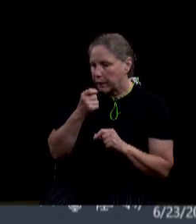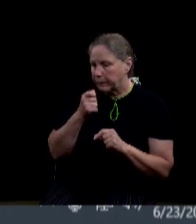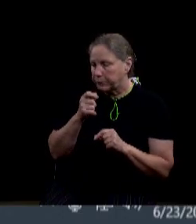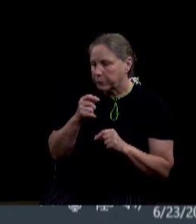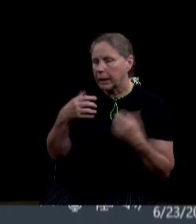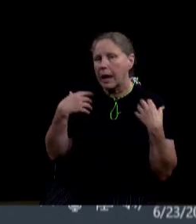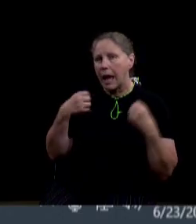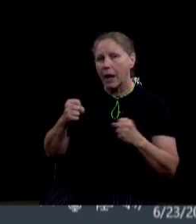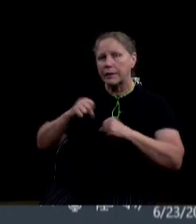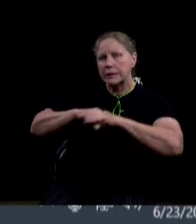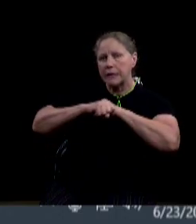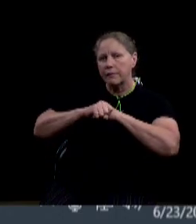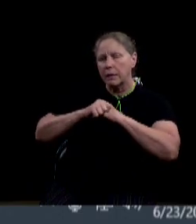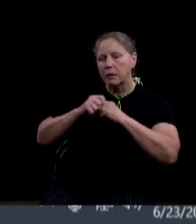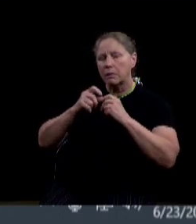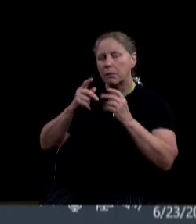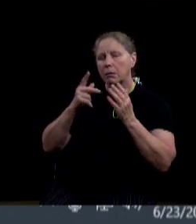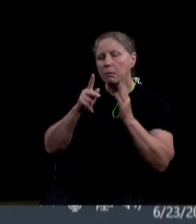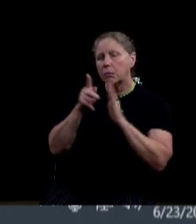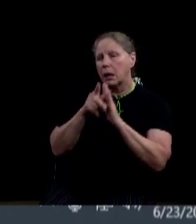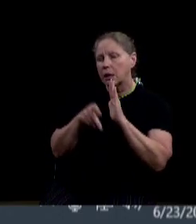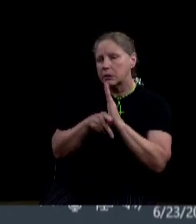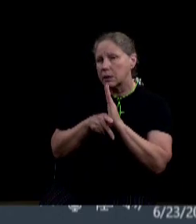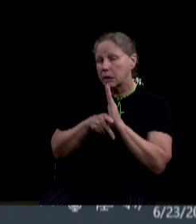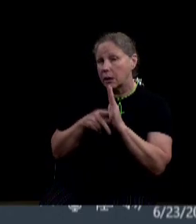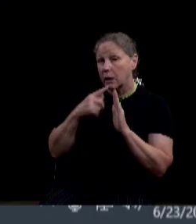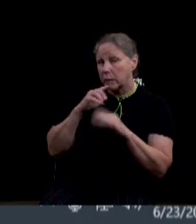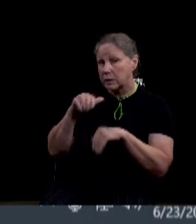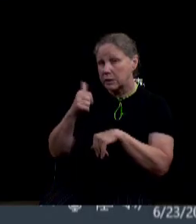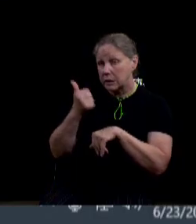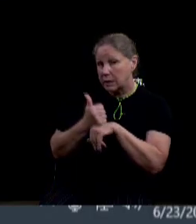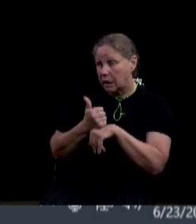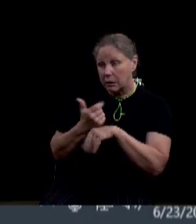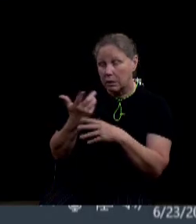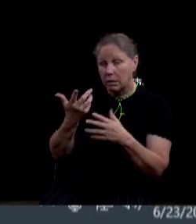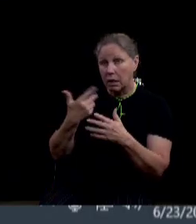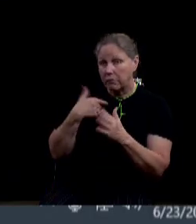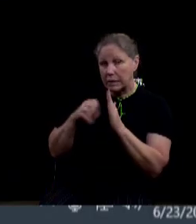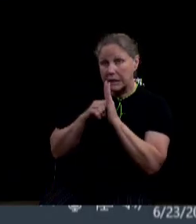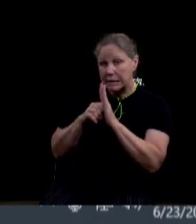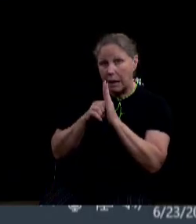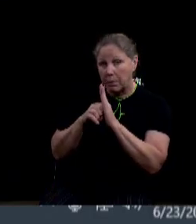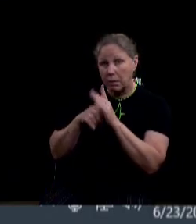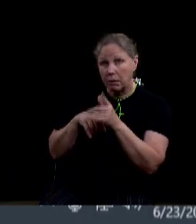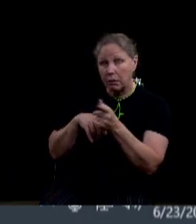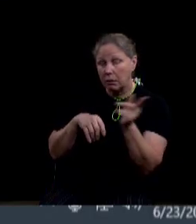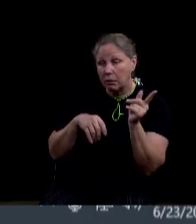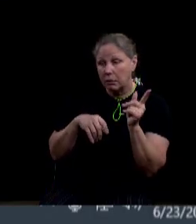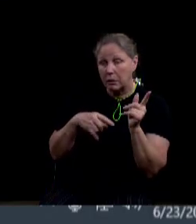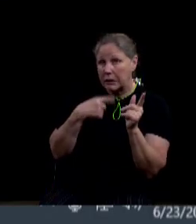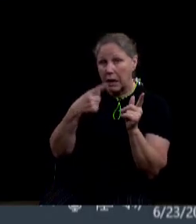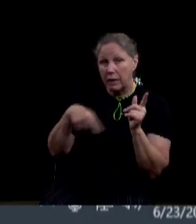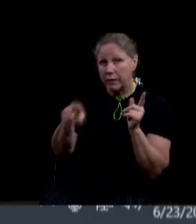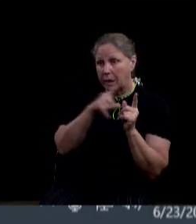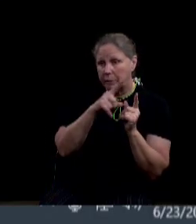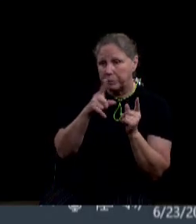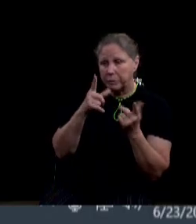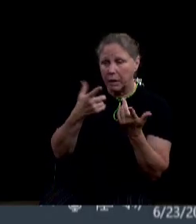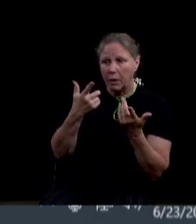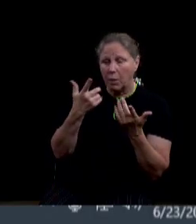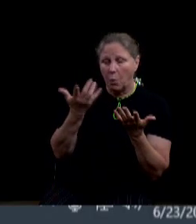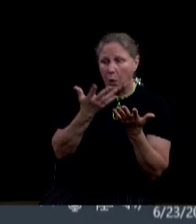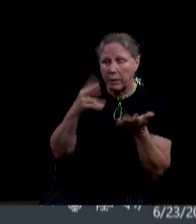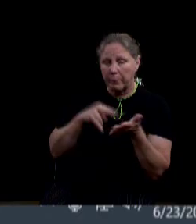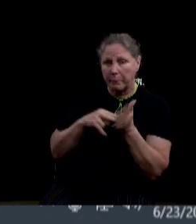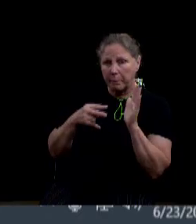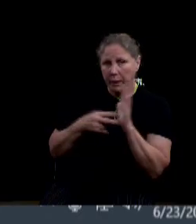setting a standard? Do we have examples we can give to businesses on what meets the standard of the policy? I just wanted